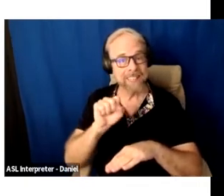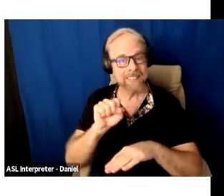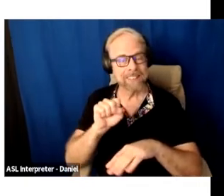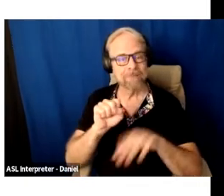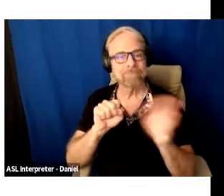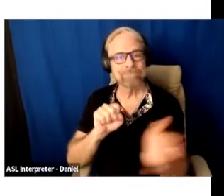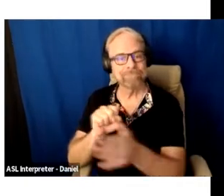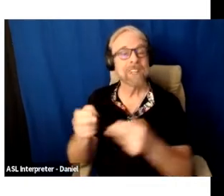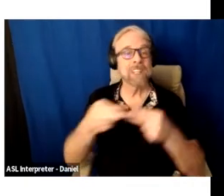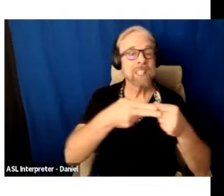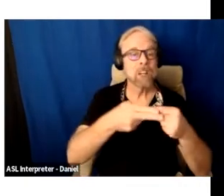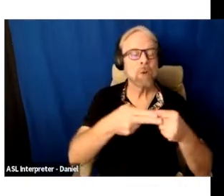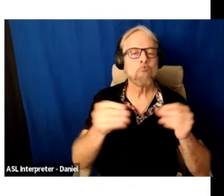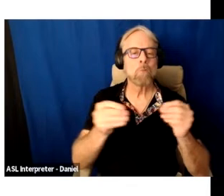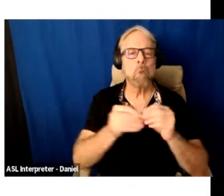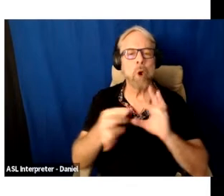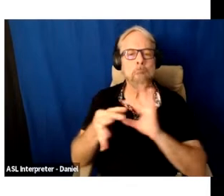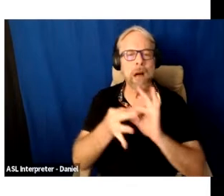is a slide that's more about